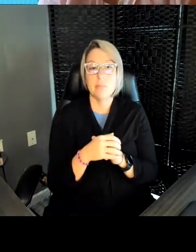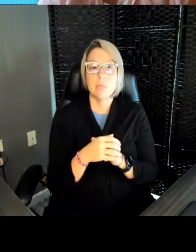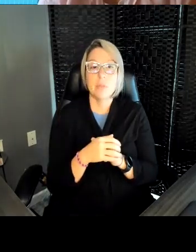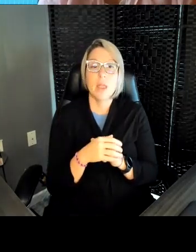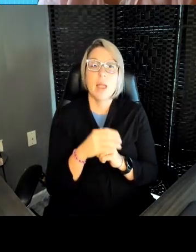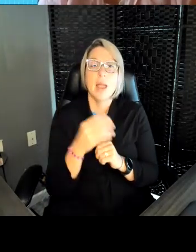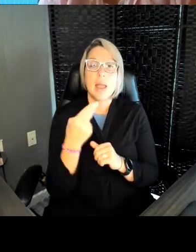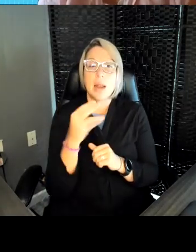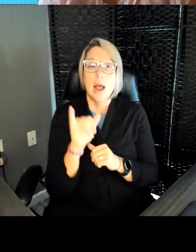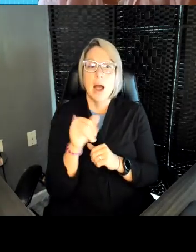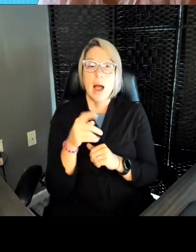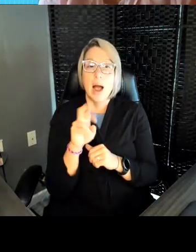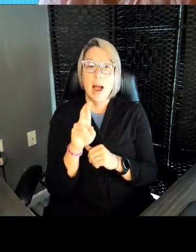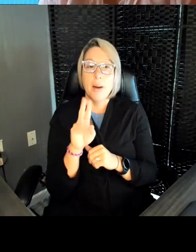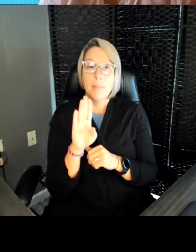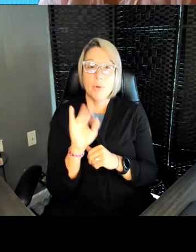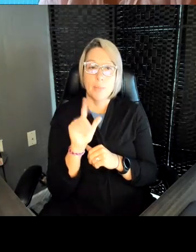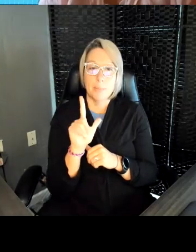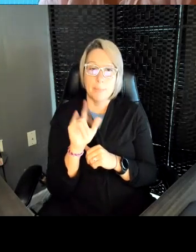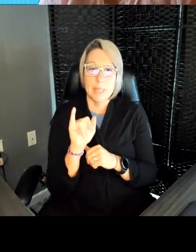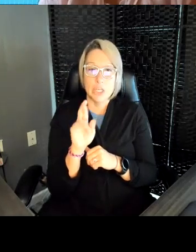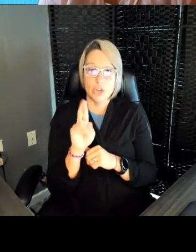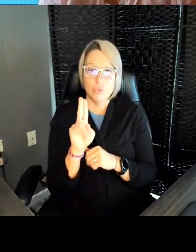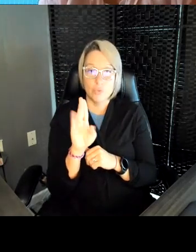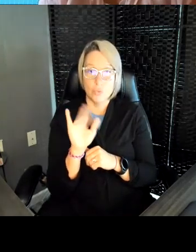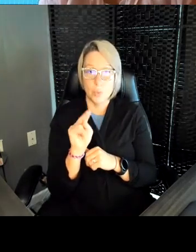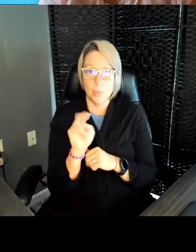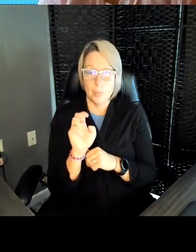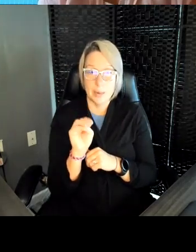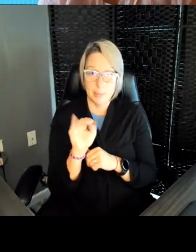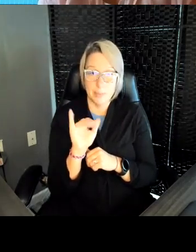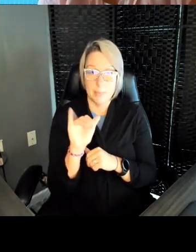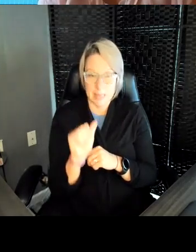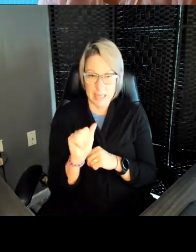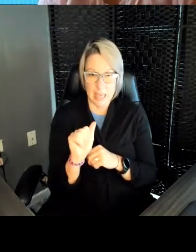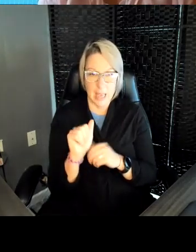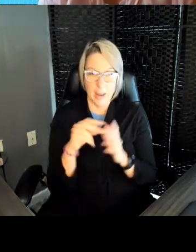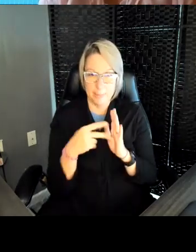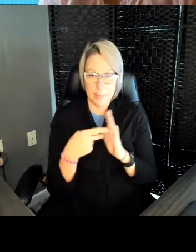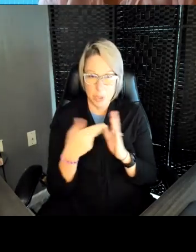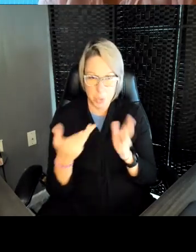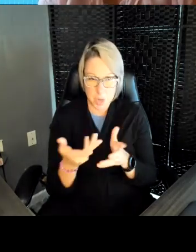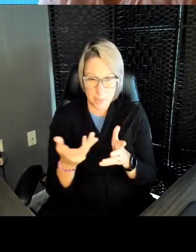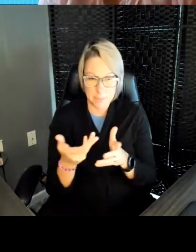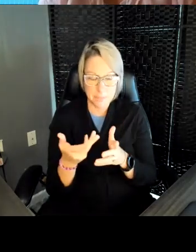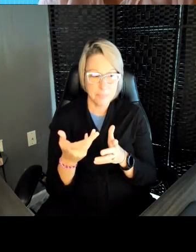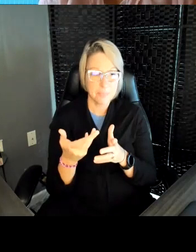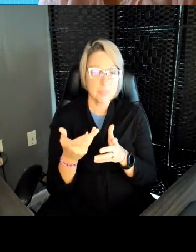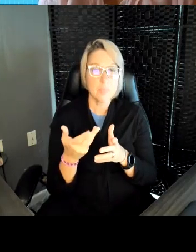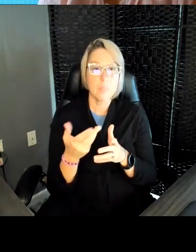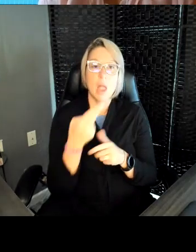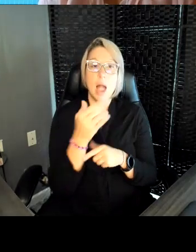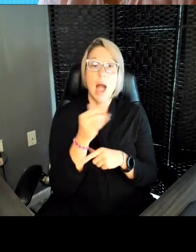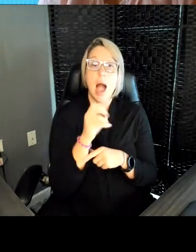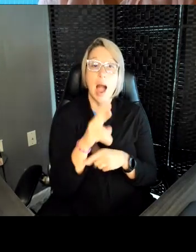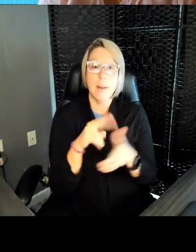I spent some time looking that up yesterday just to make sure people understand it. But the bottom line is hyper always means too